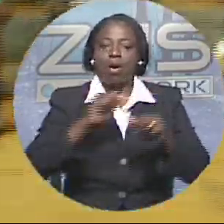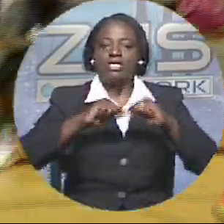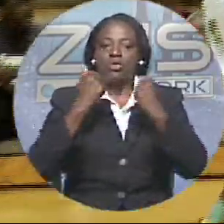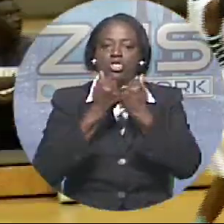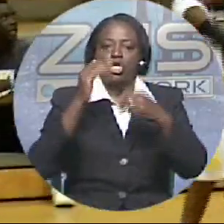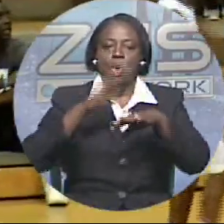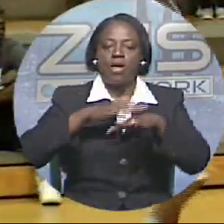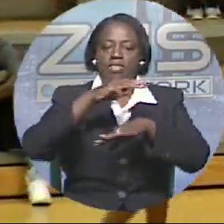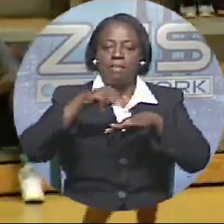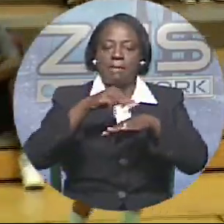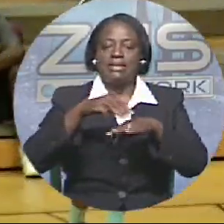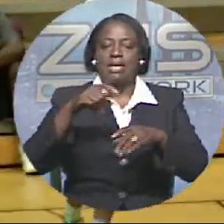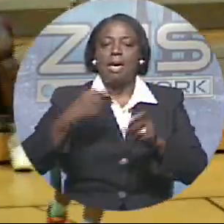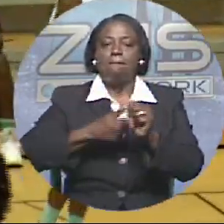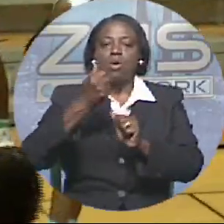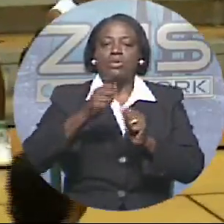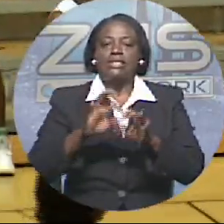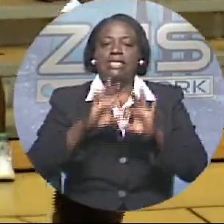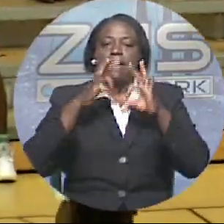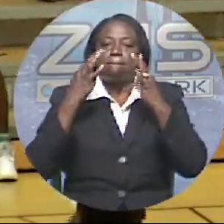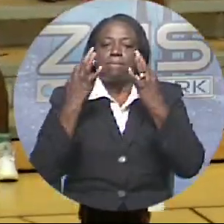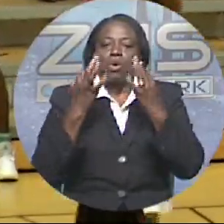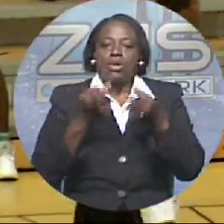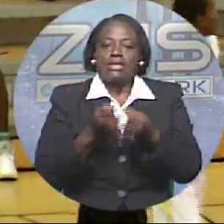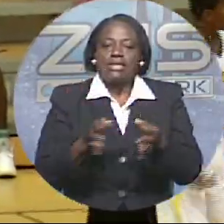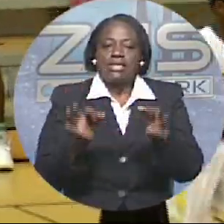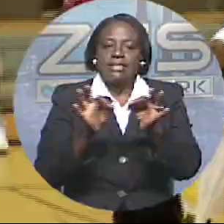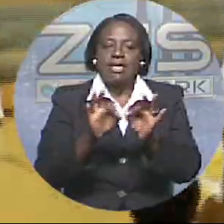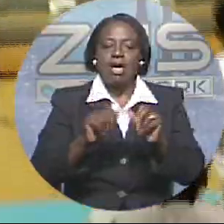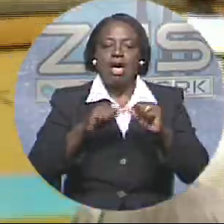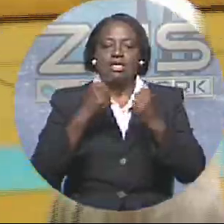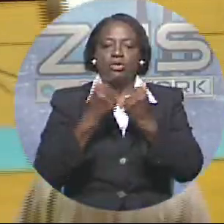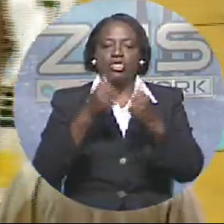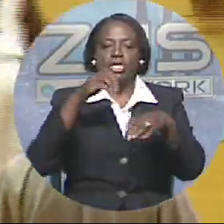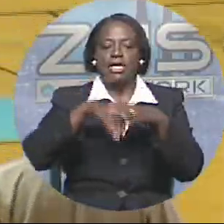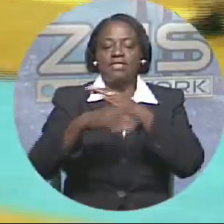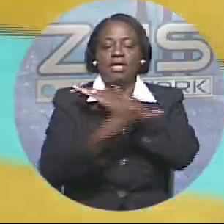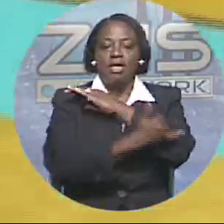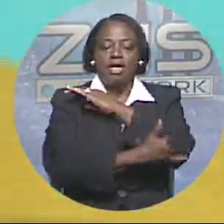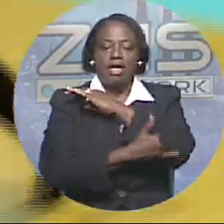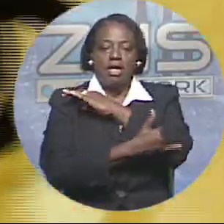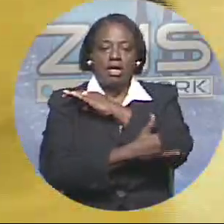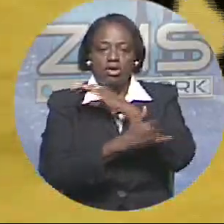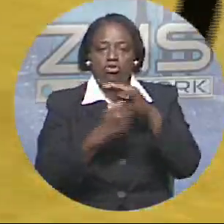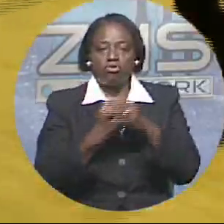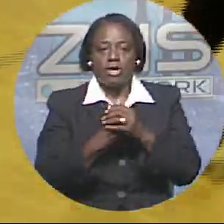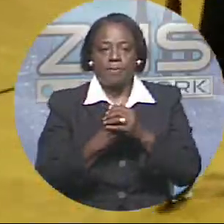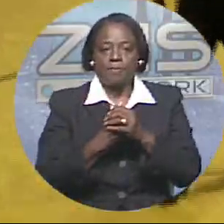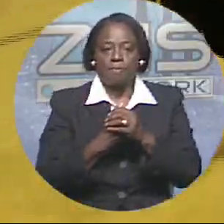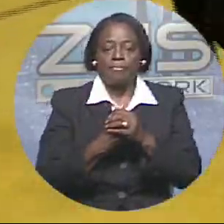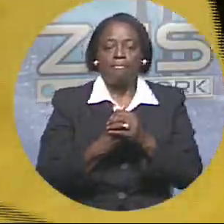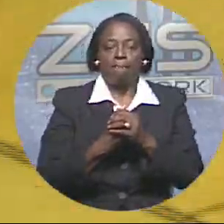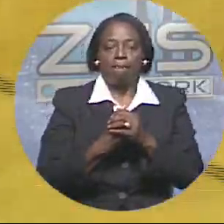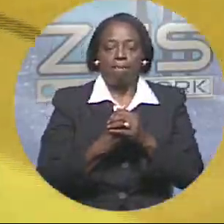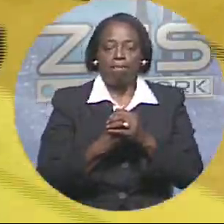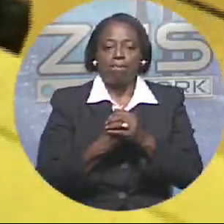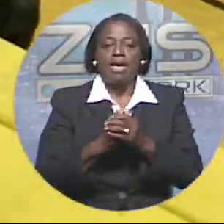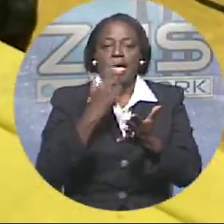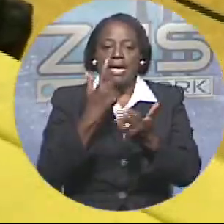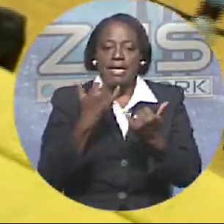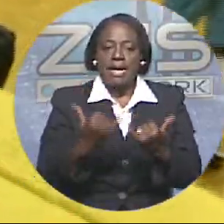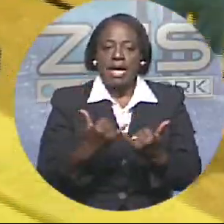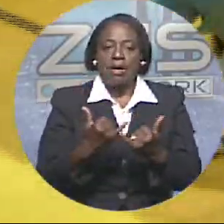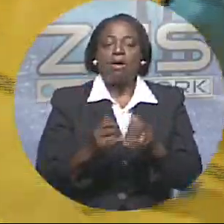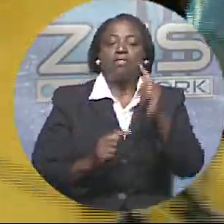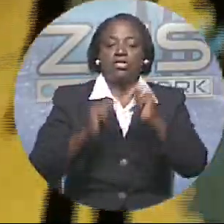in the country. Basically, the junior boys, the intermediate boys, they're running pools, and everyone else, double elimination. Right now, the